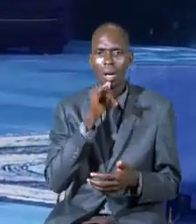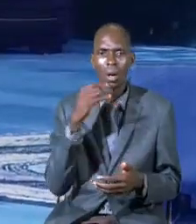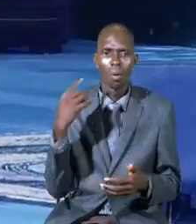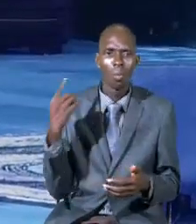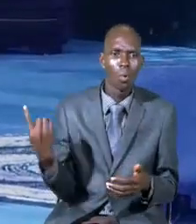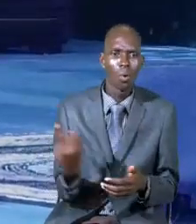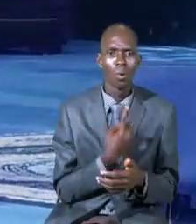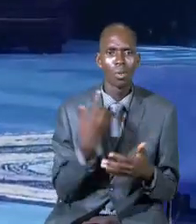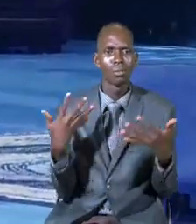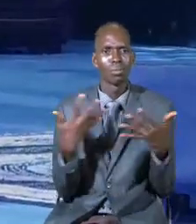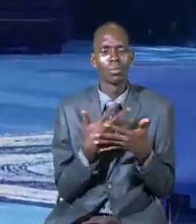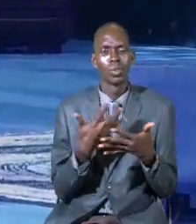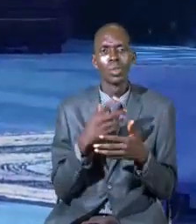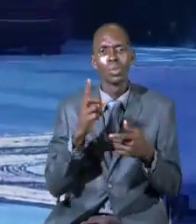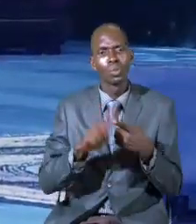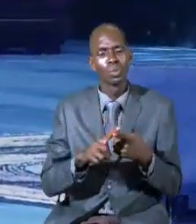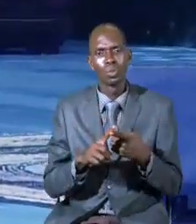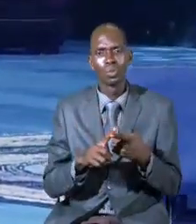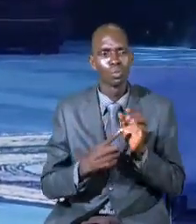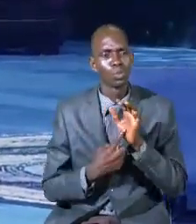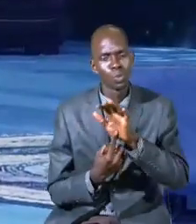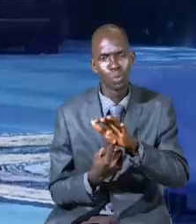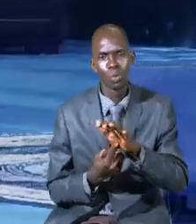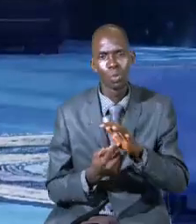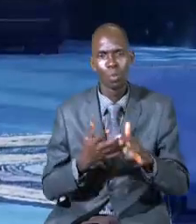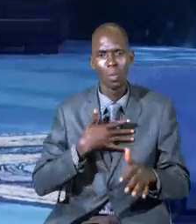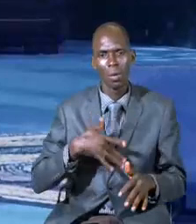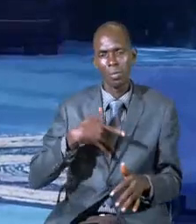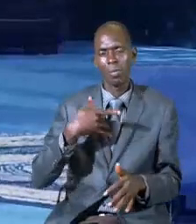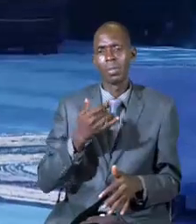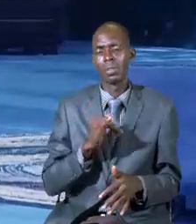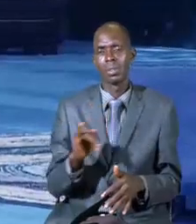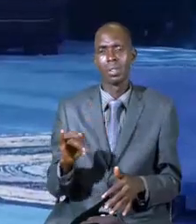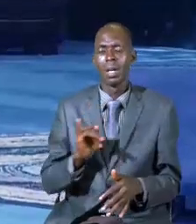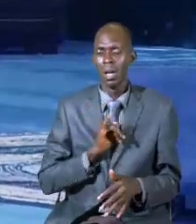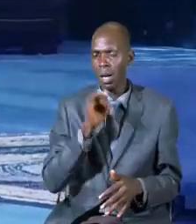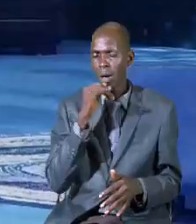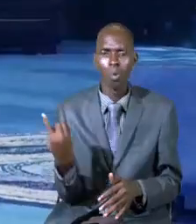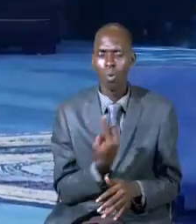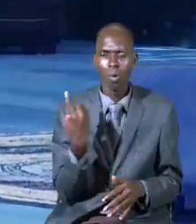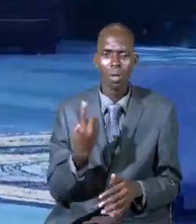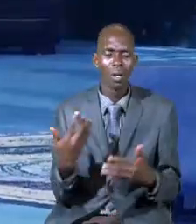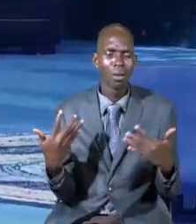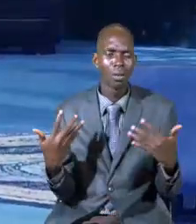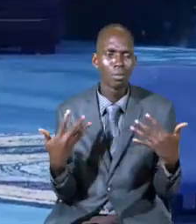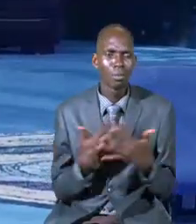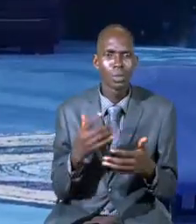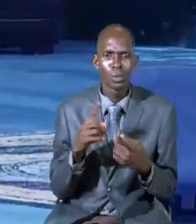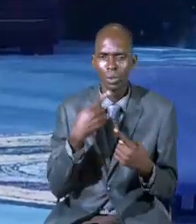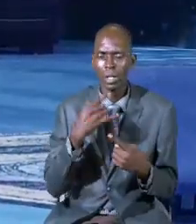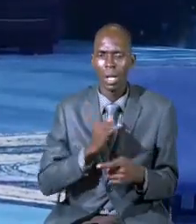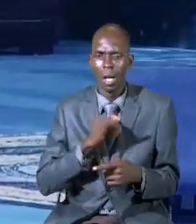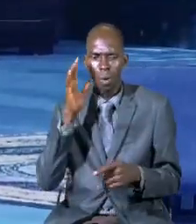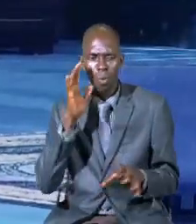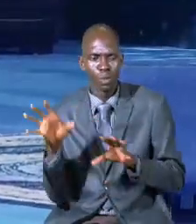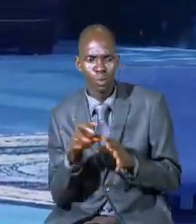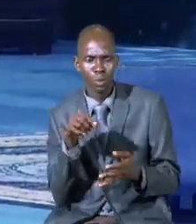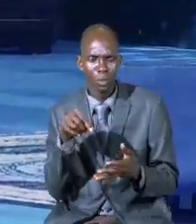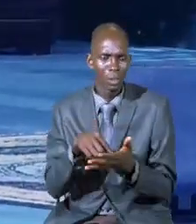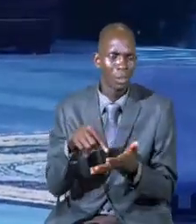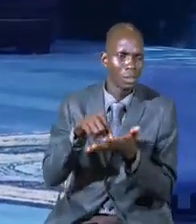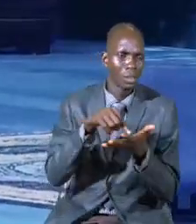to express myself. I'm always afraid to say I will do this, because every time I say